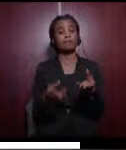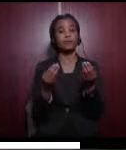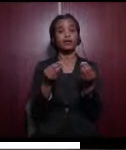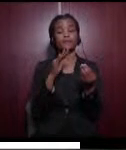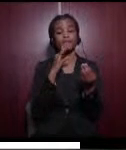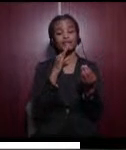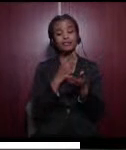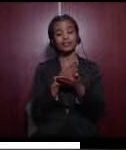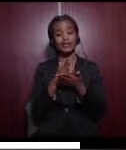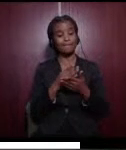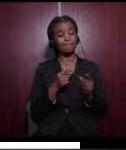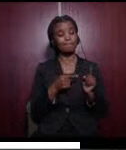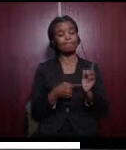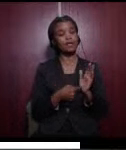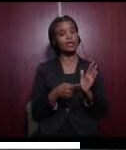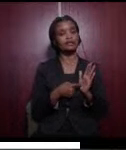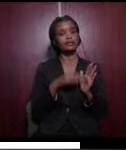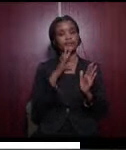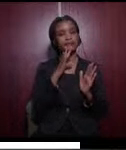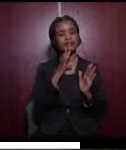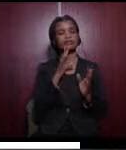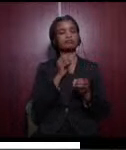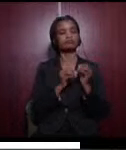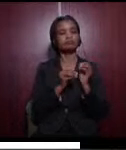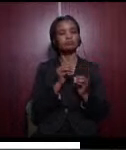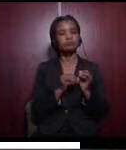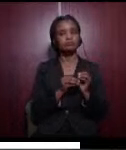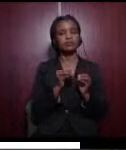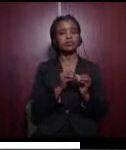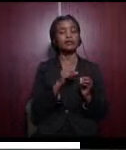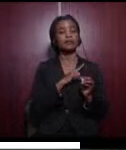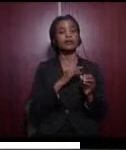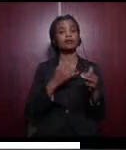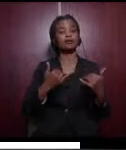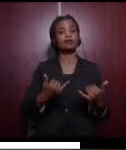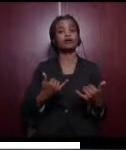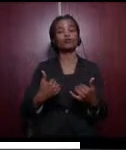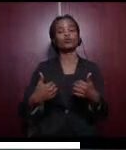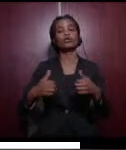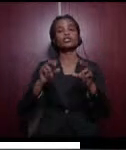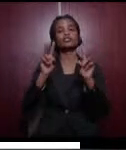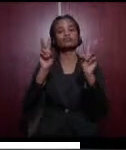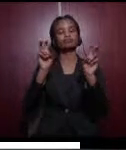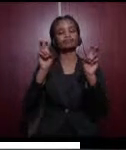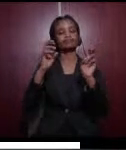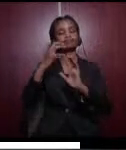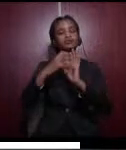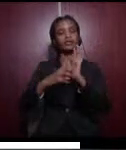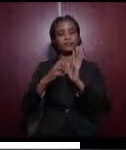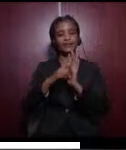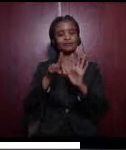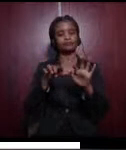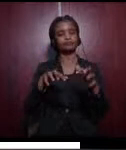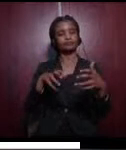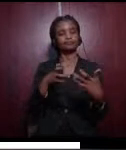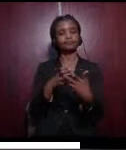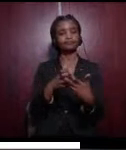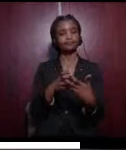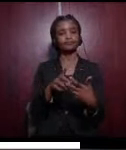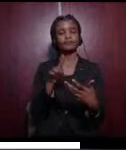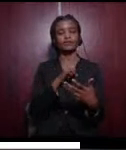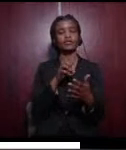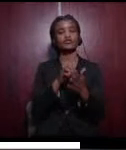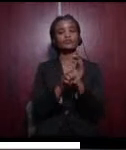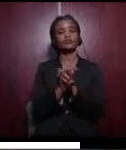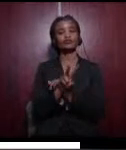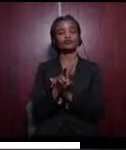being repealed. So now the only chapter that remains applicable and relevant is only Chapter 2 of the